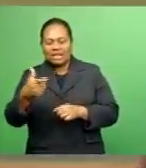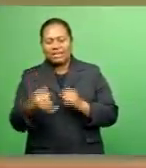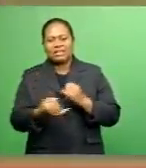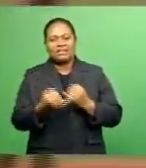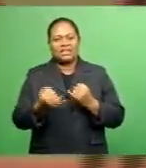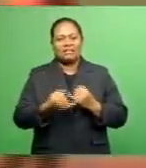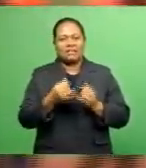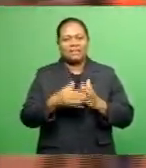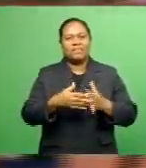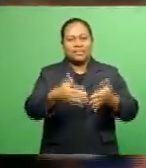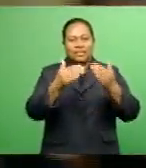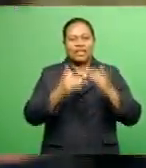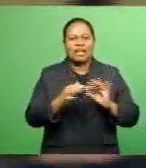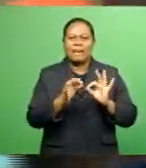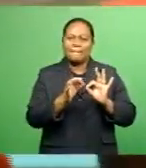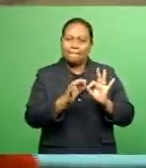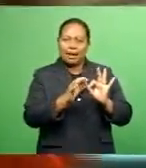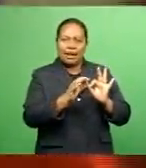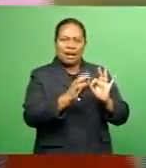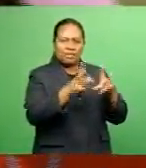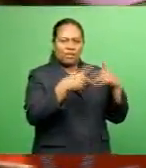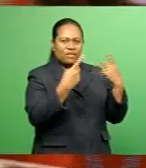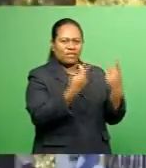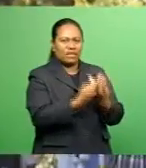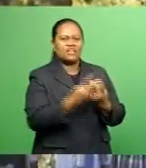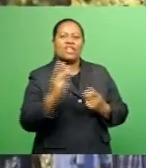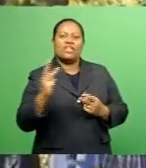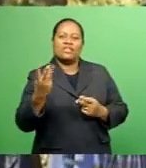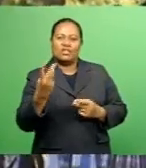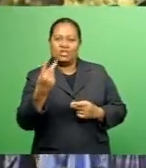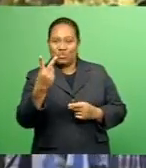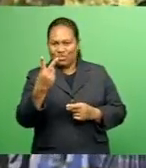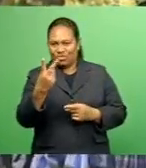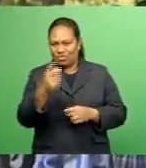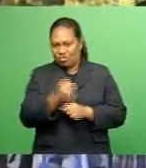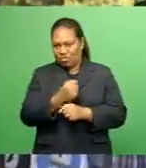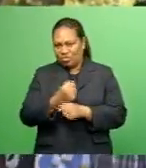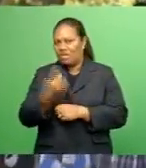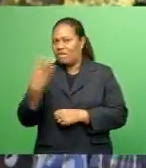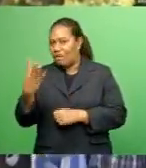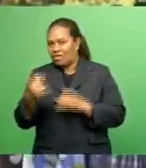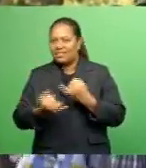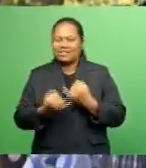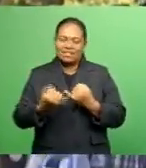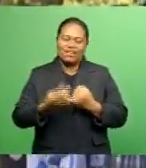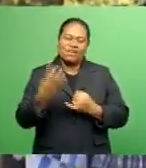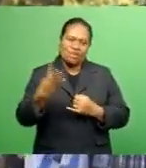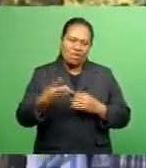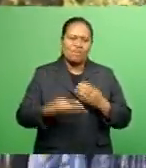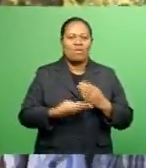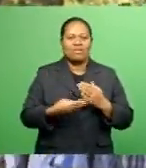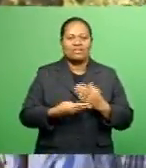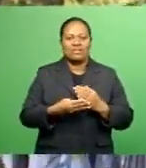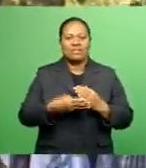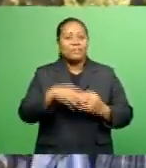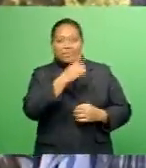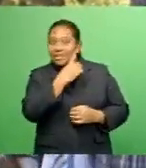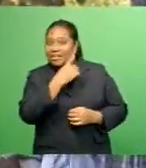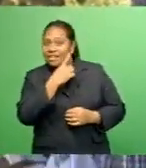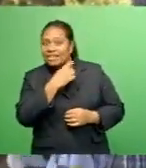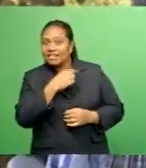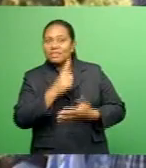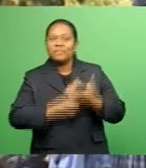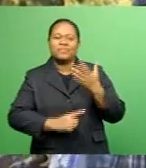Bar Provincial Freebird Institute takes third place with 2 gold, 4 silver and 4 bronze medals. The girls from